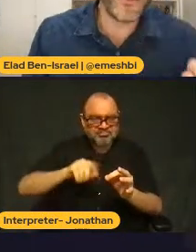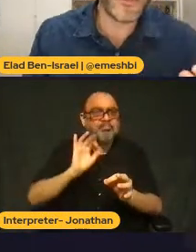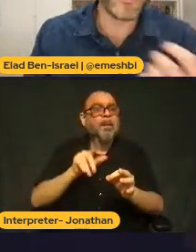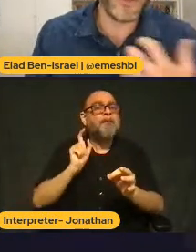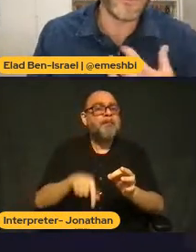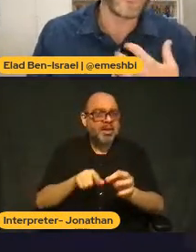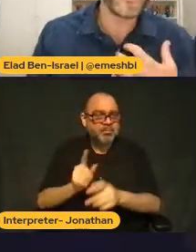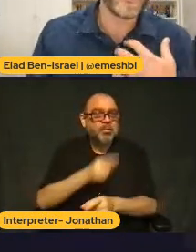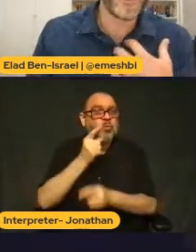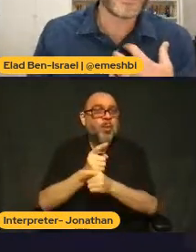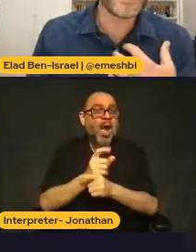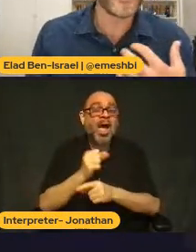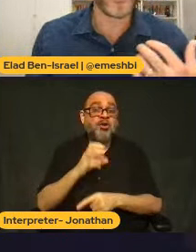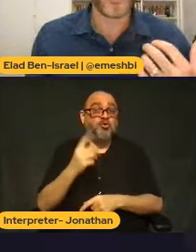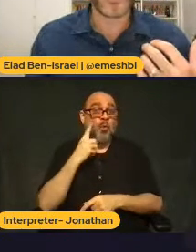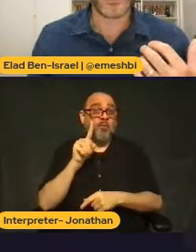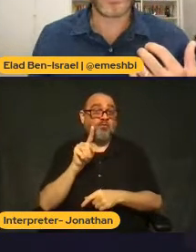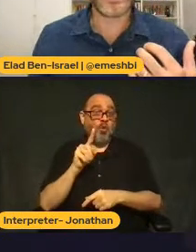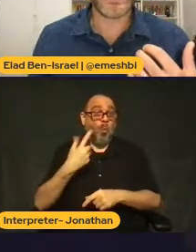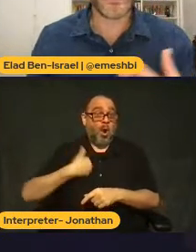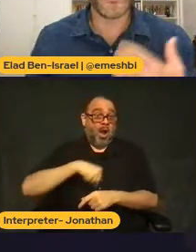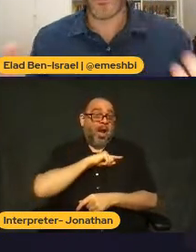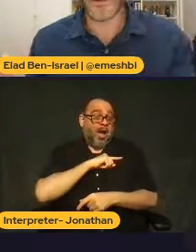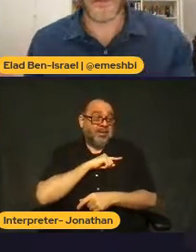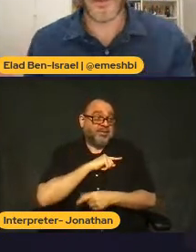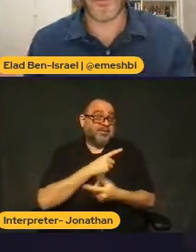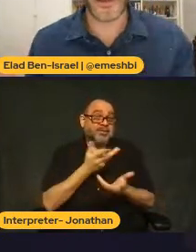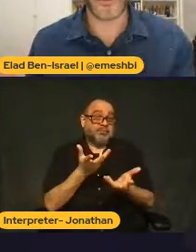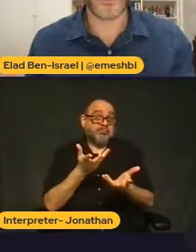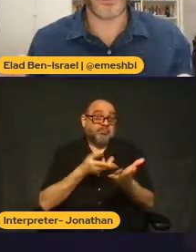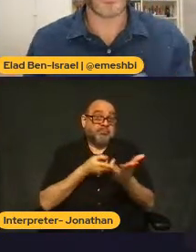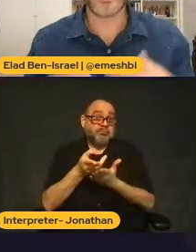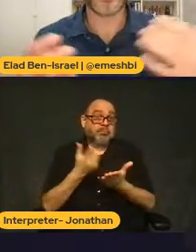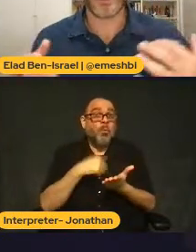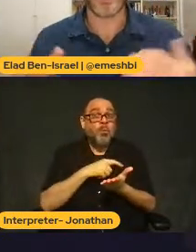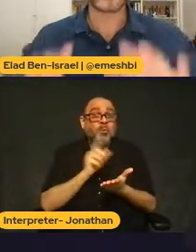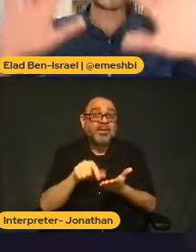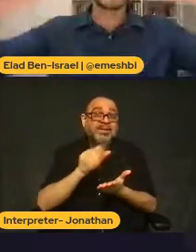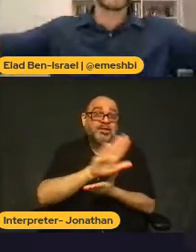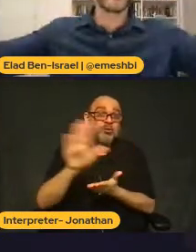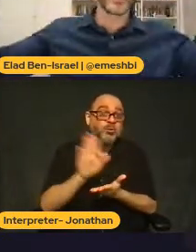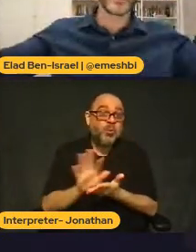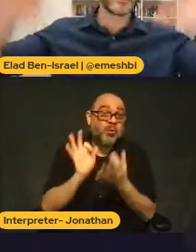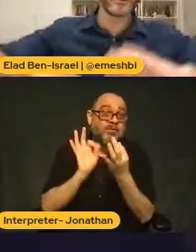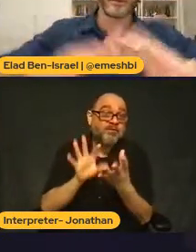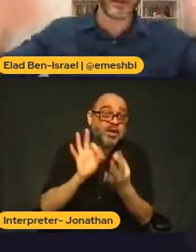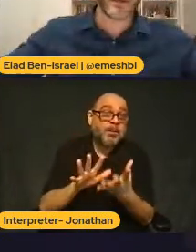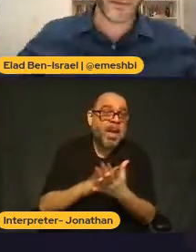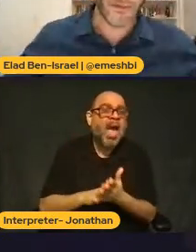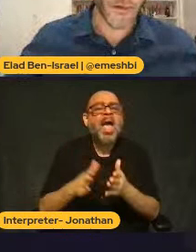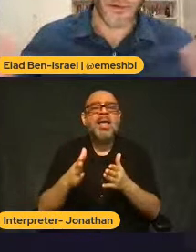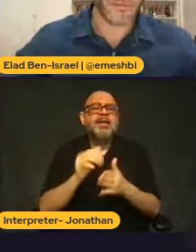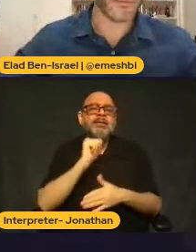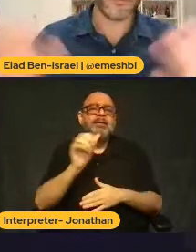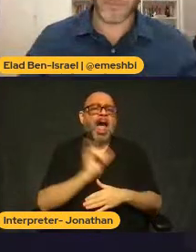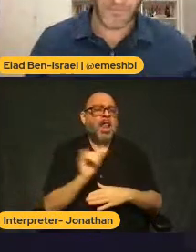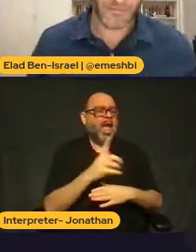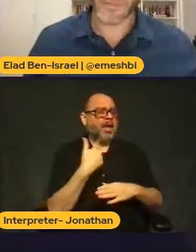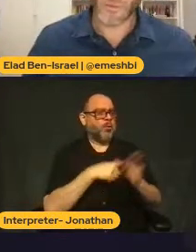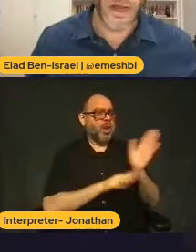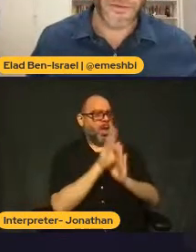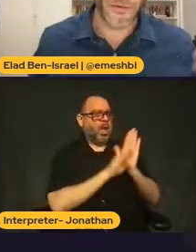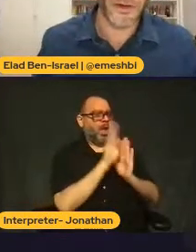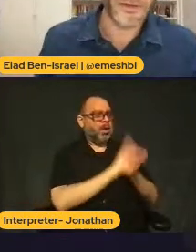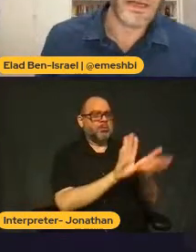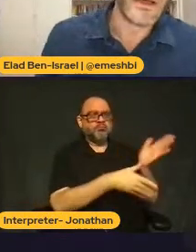most important part for us is we want your feedback on this. It's not like this is what we're gonna do and